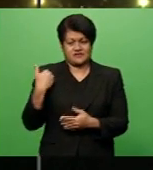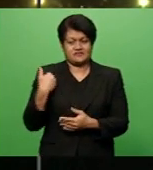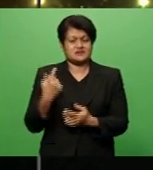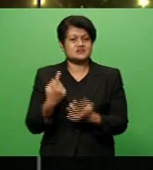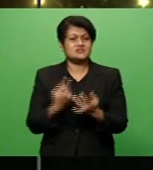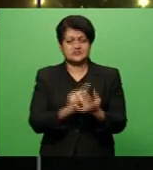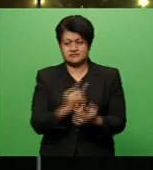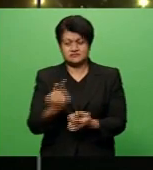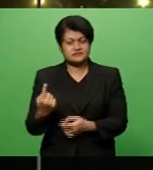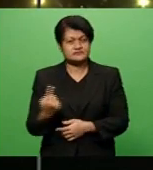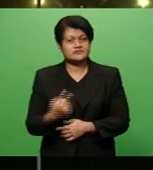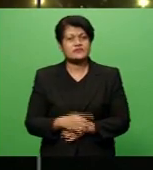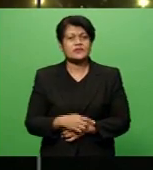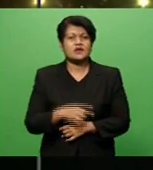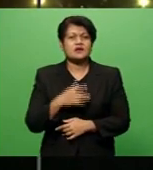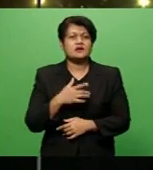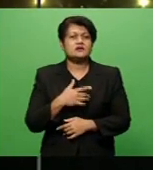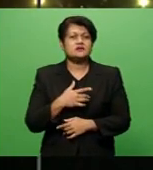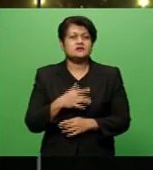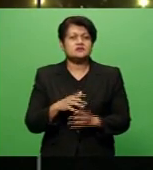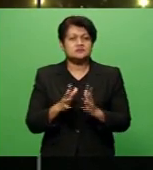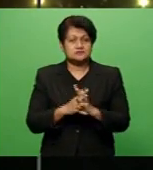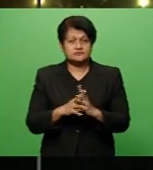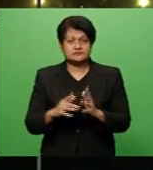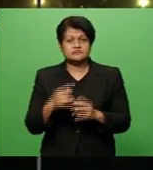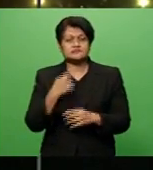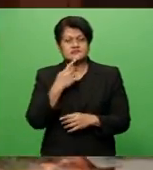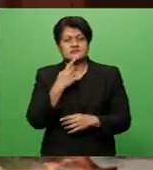Nanunga was in Wanimbuka today and files this story.